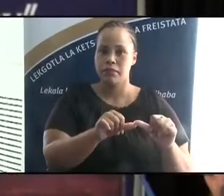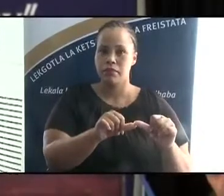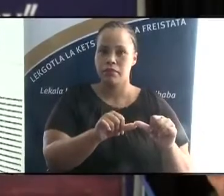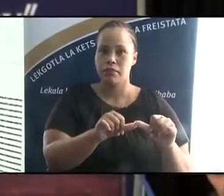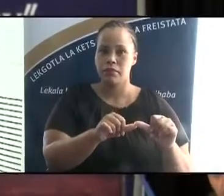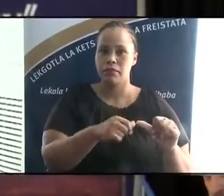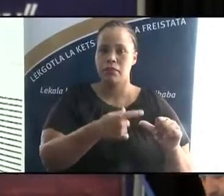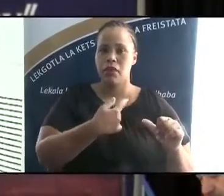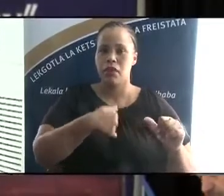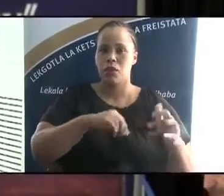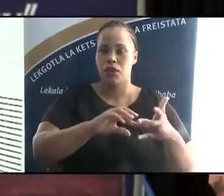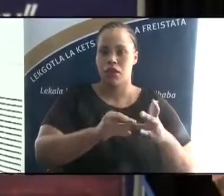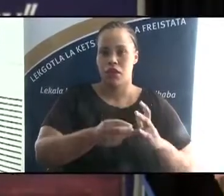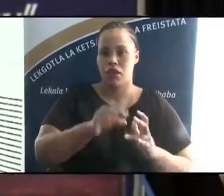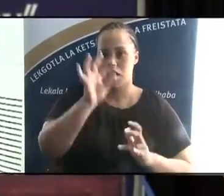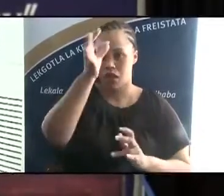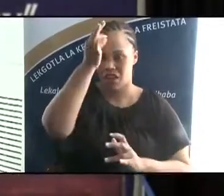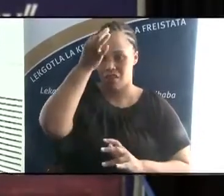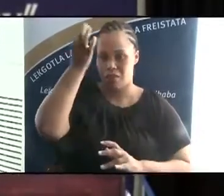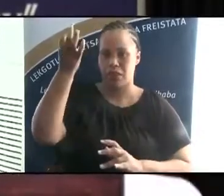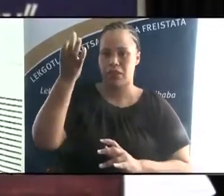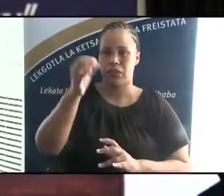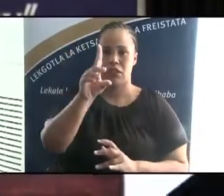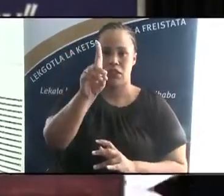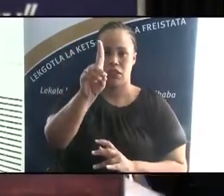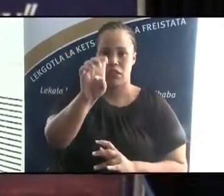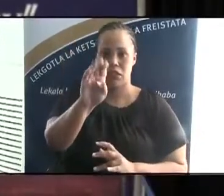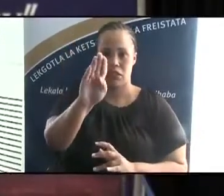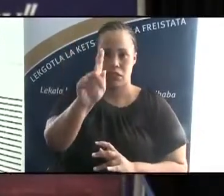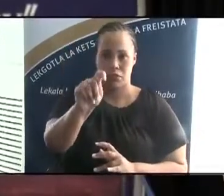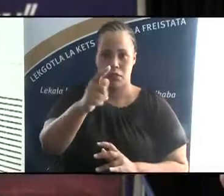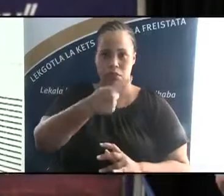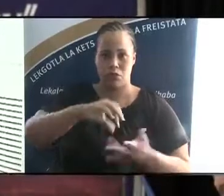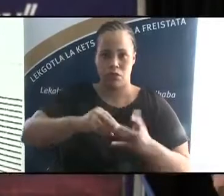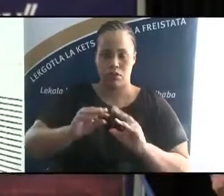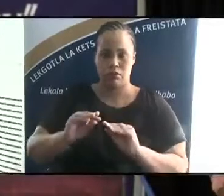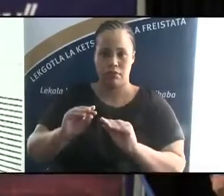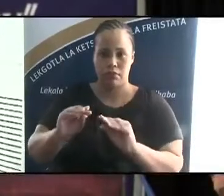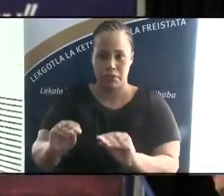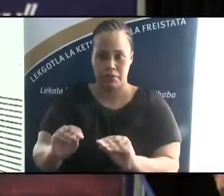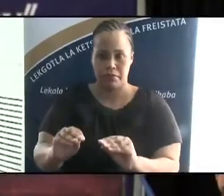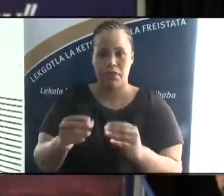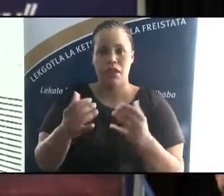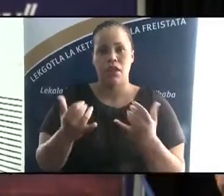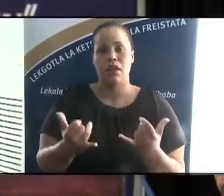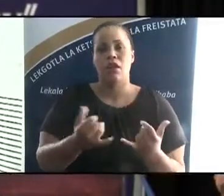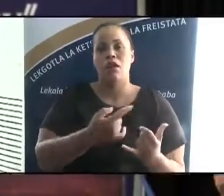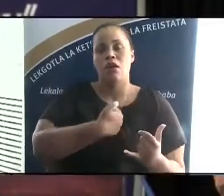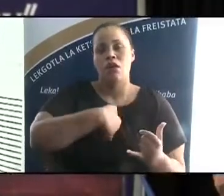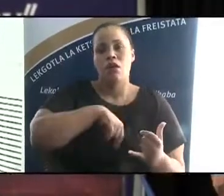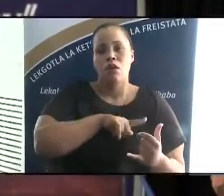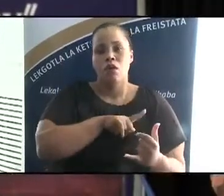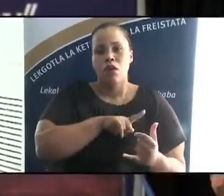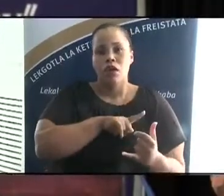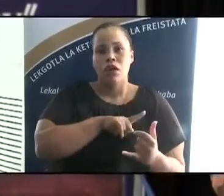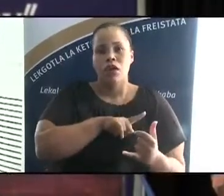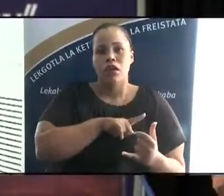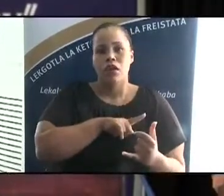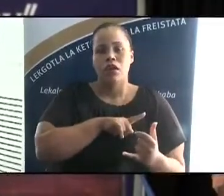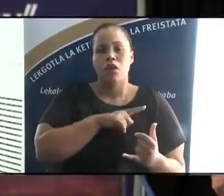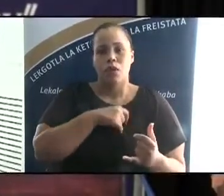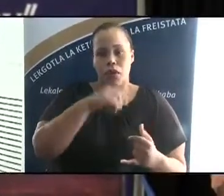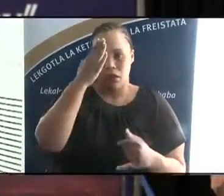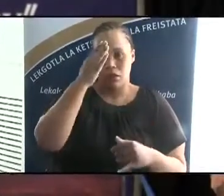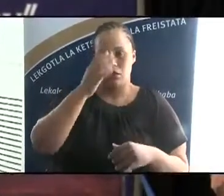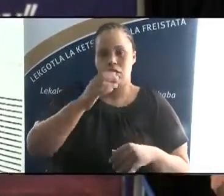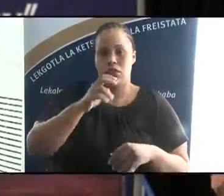curbing government debt and fiscal deficits. The provincial fiscus remains tight as compared to the growing needs for